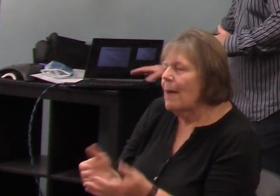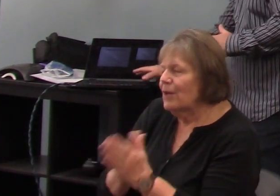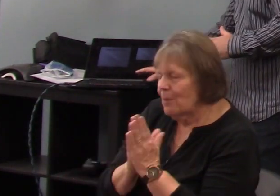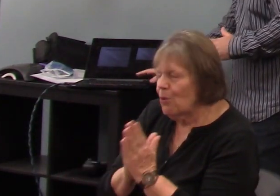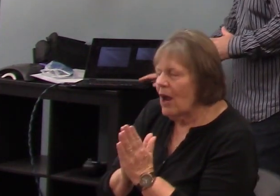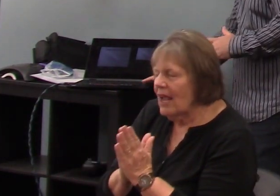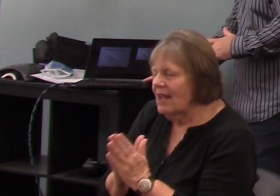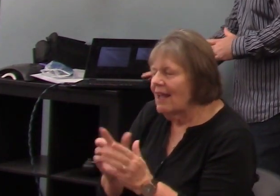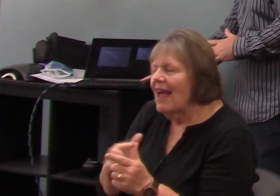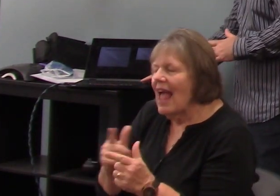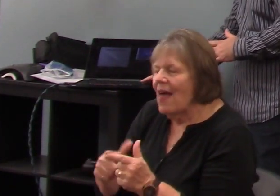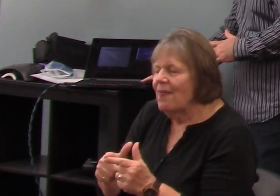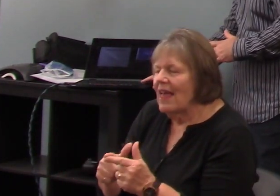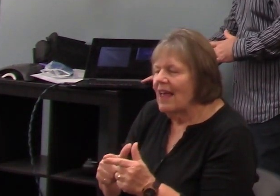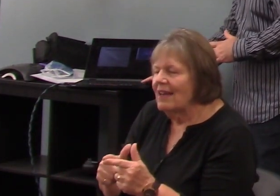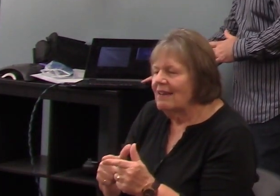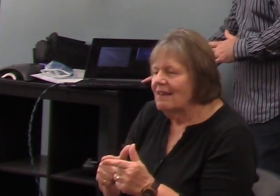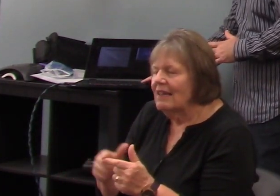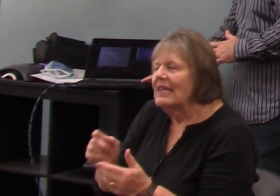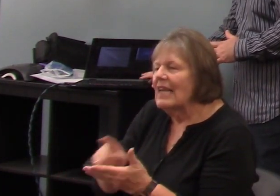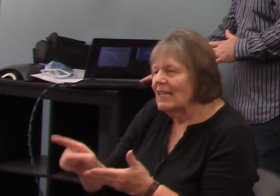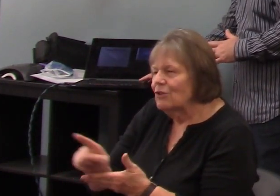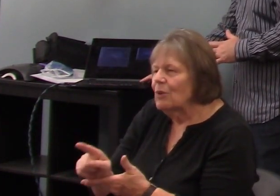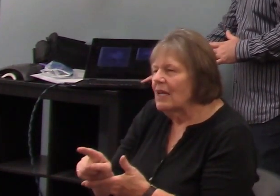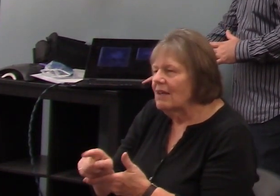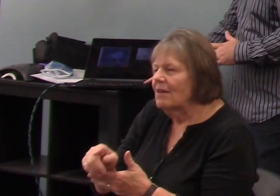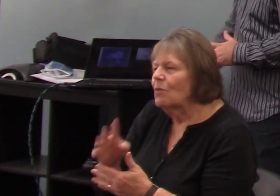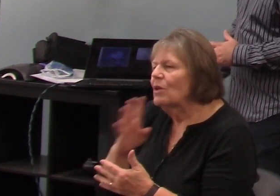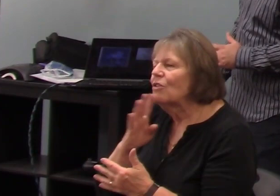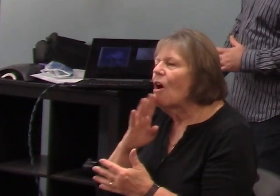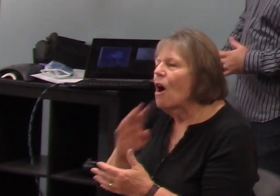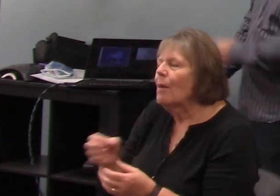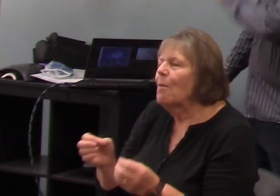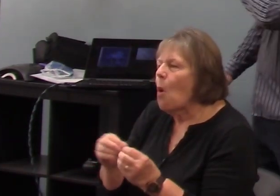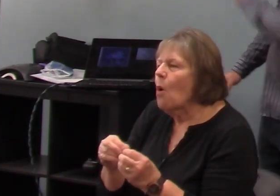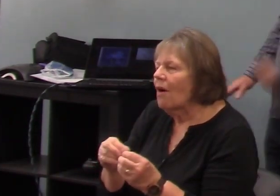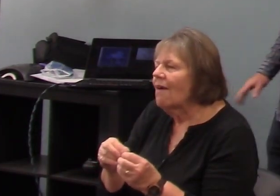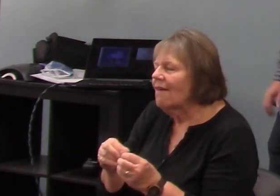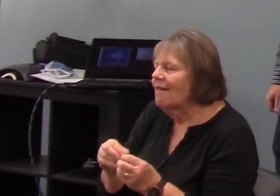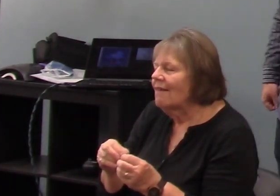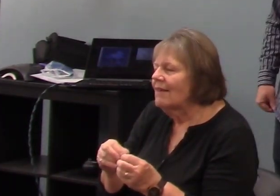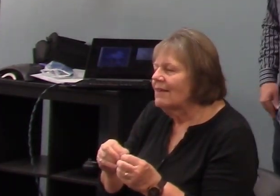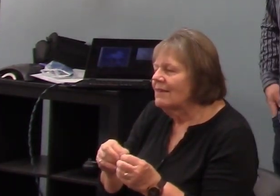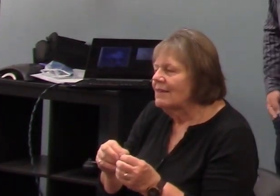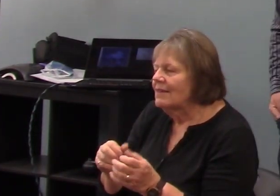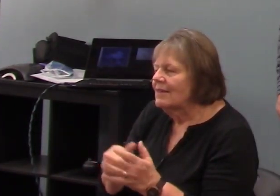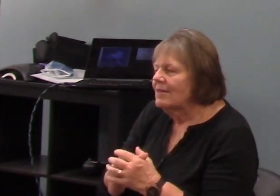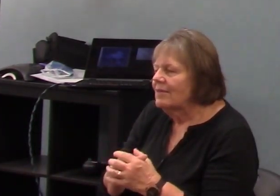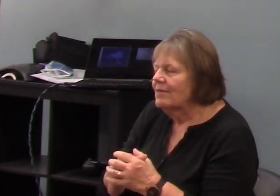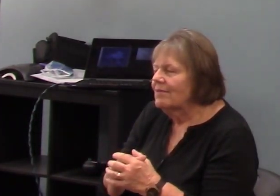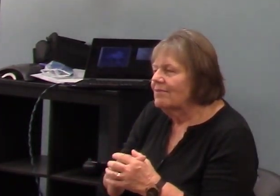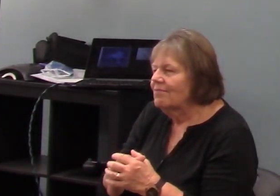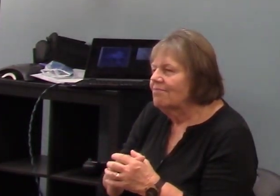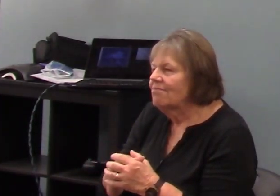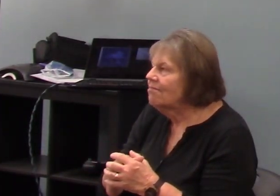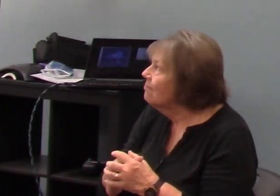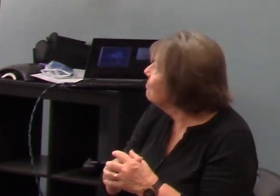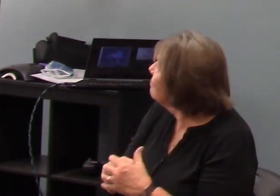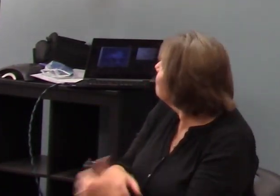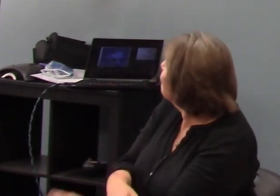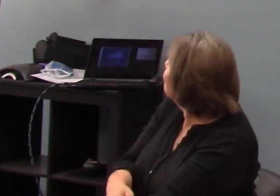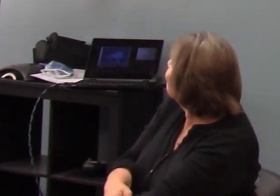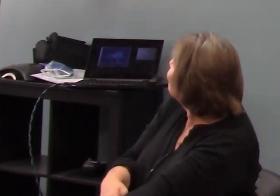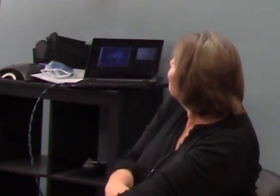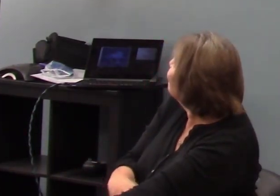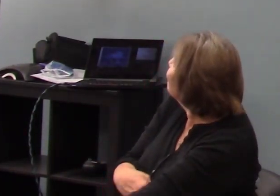then again, we'll talk about more fine-tuning next time. We'll talk about cool stuff, like quantum fields and ripples in water and